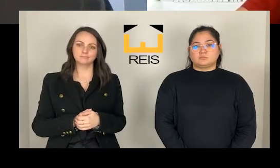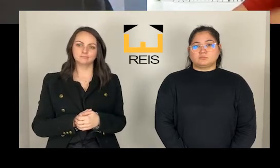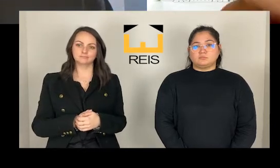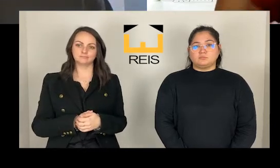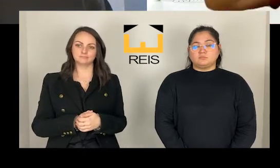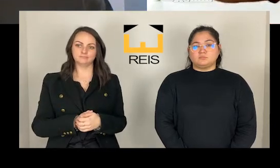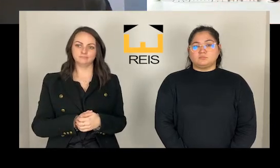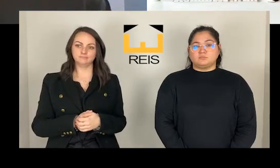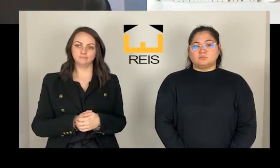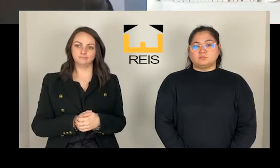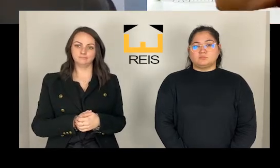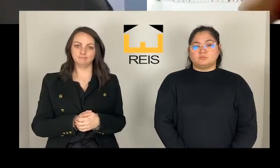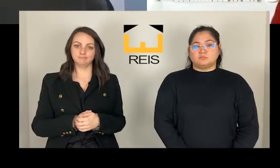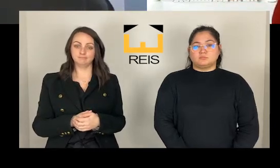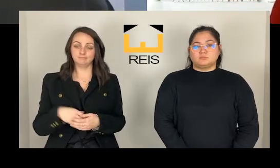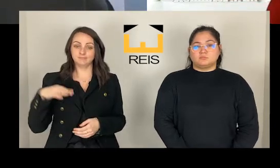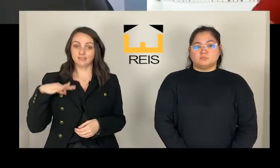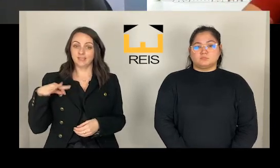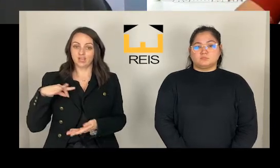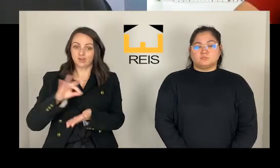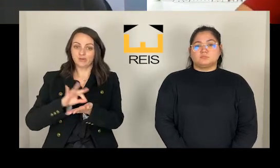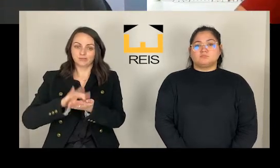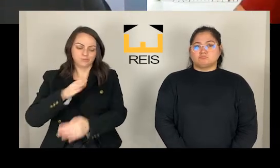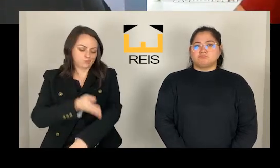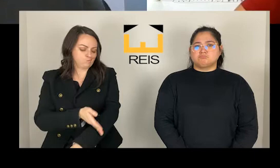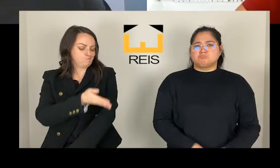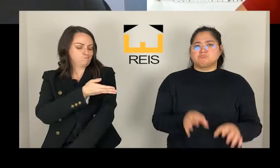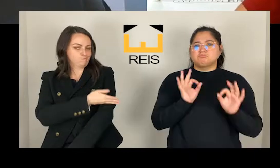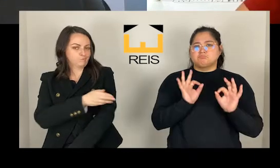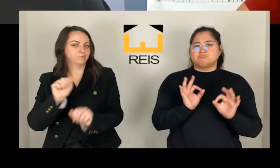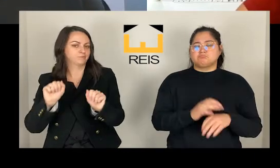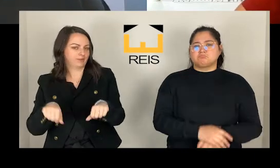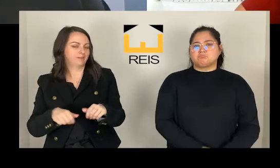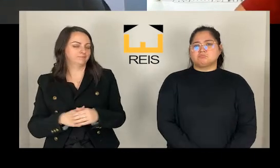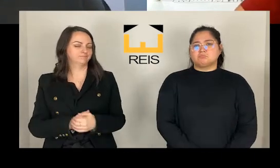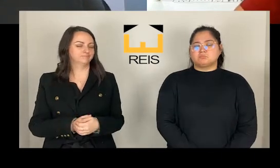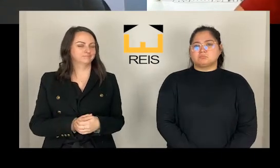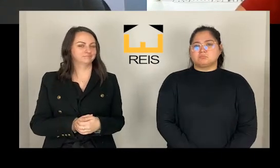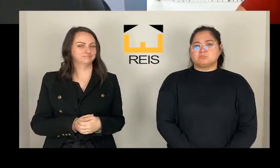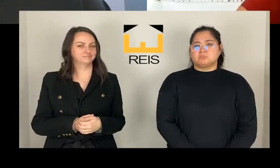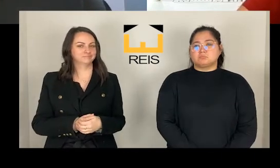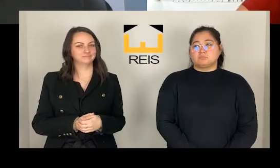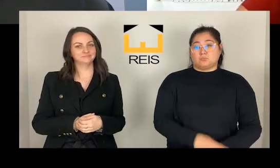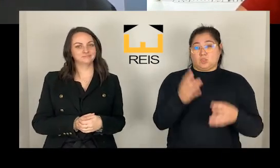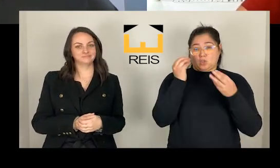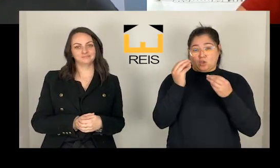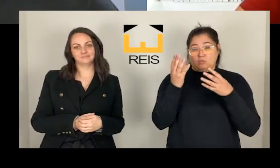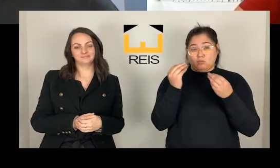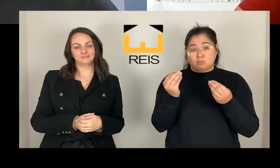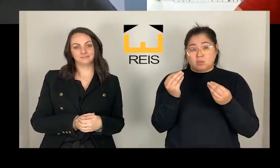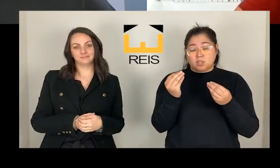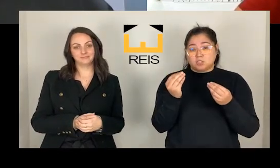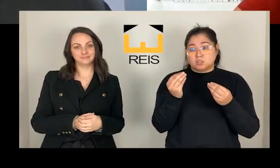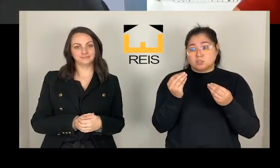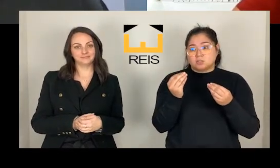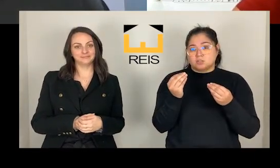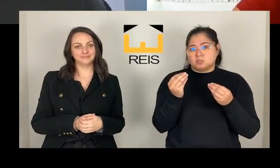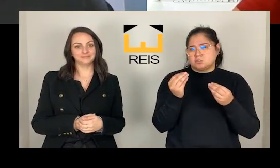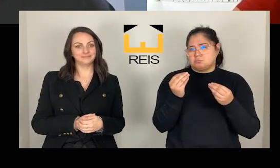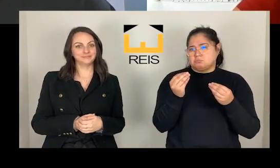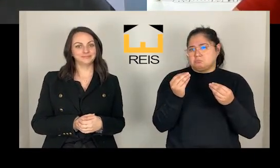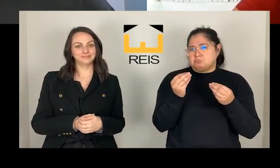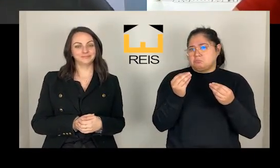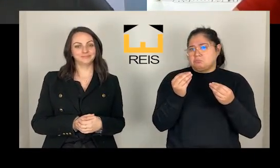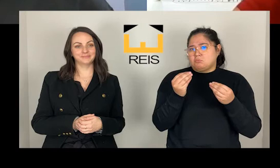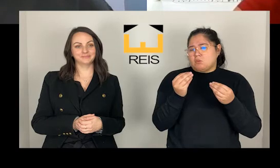things that can help improve the credit score over a period of time. Go ahead. What kind of information do you normally, does